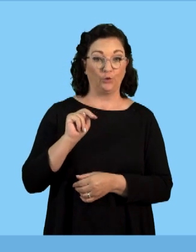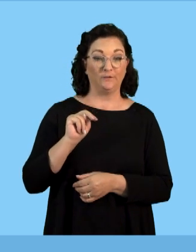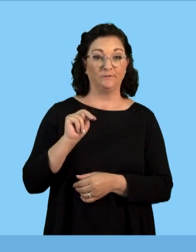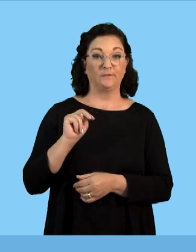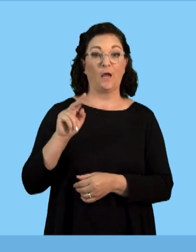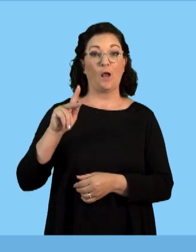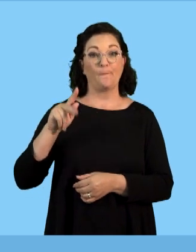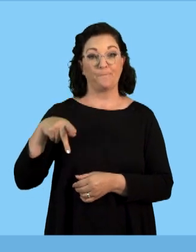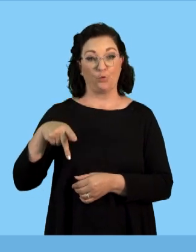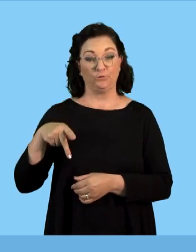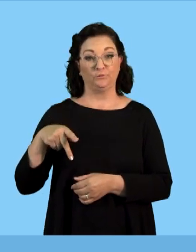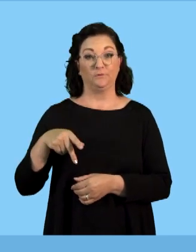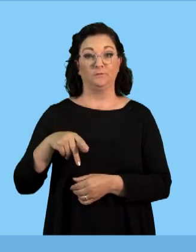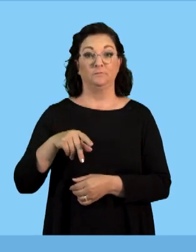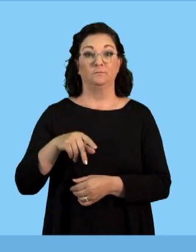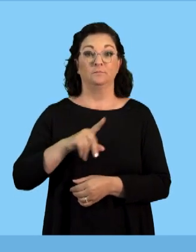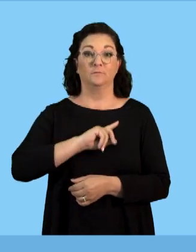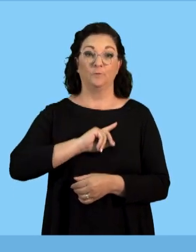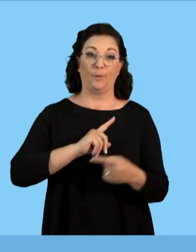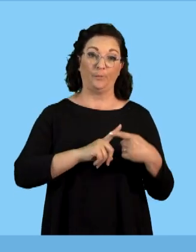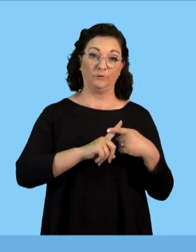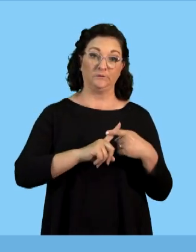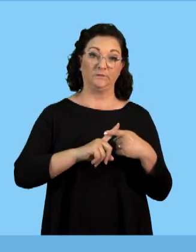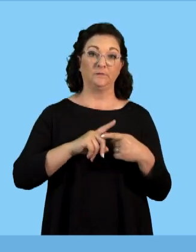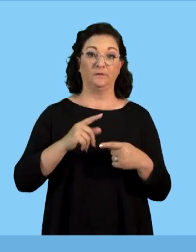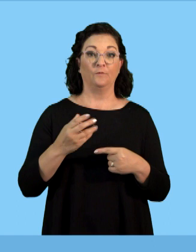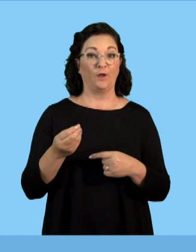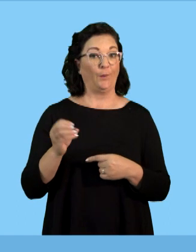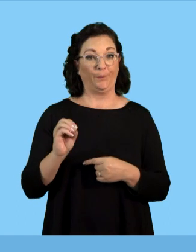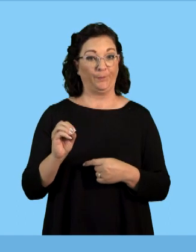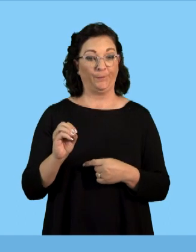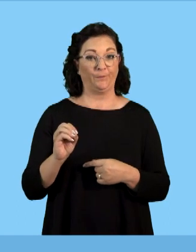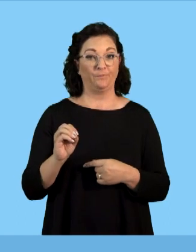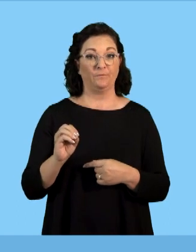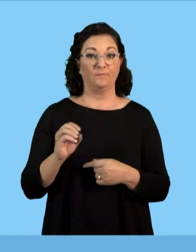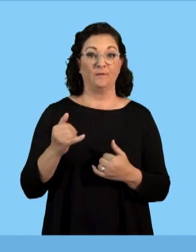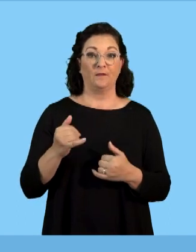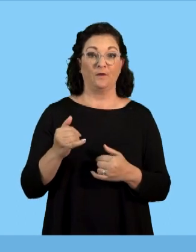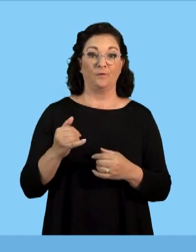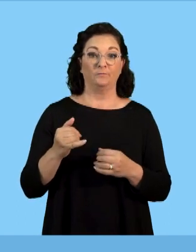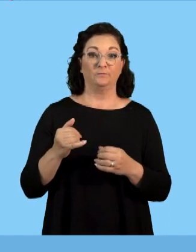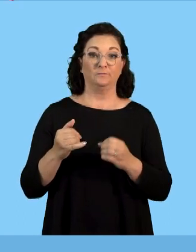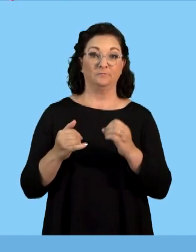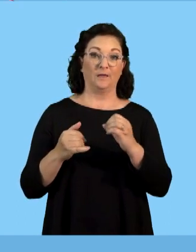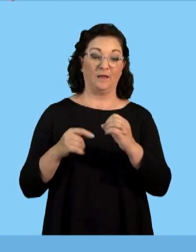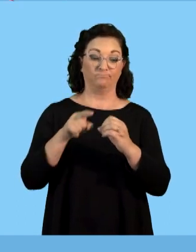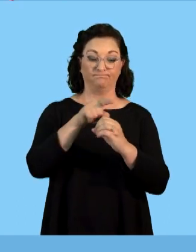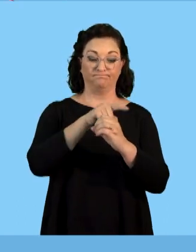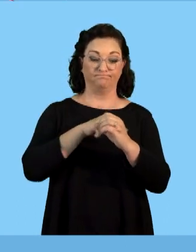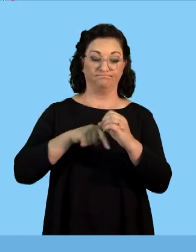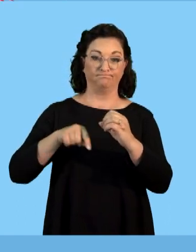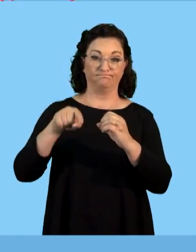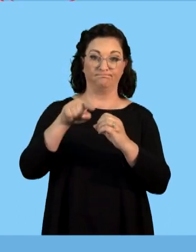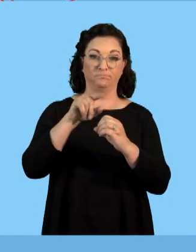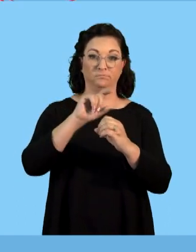are positively charged, and the neutrons, which do not have a charge. And then around the nucleus, that's where now we find the